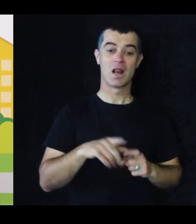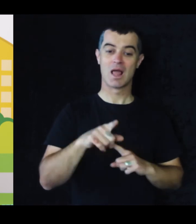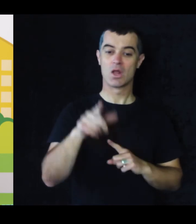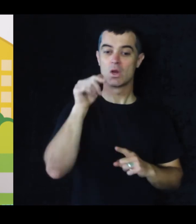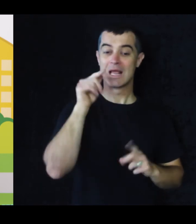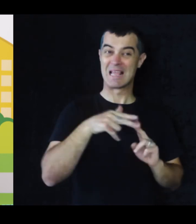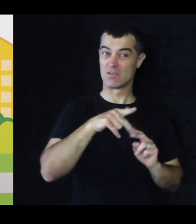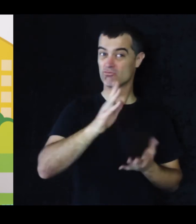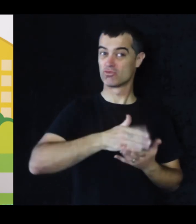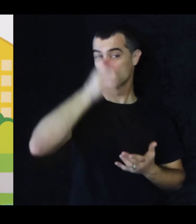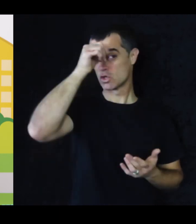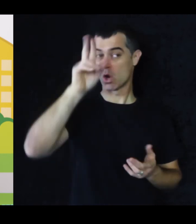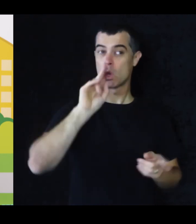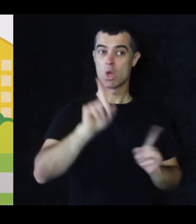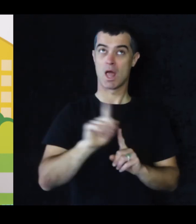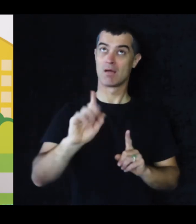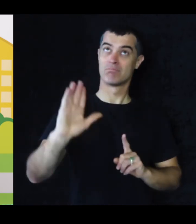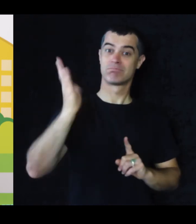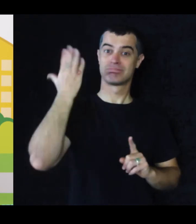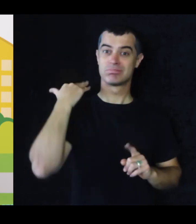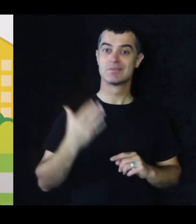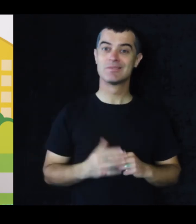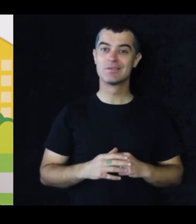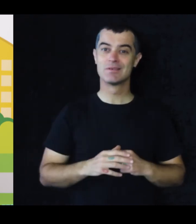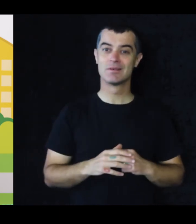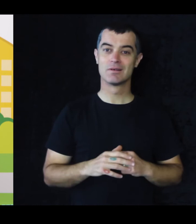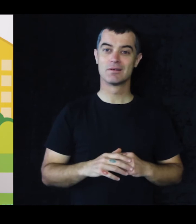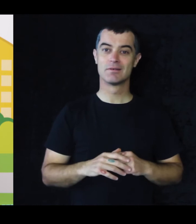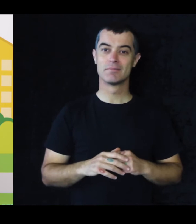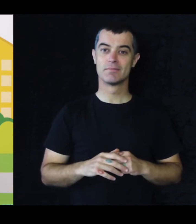you knew what this used to look like.